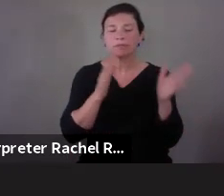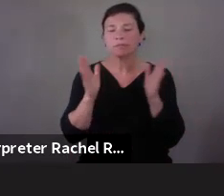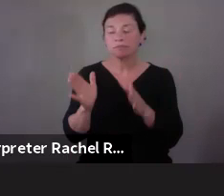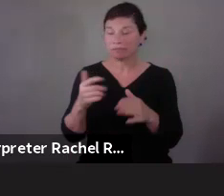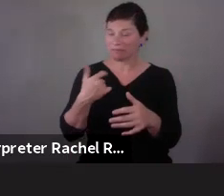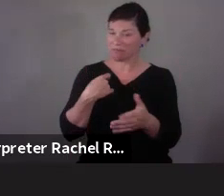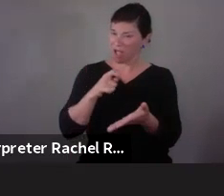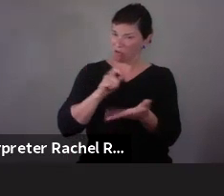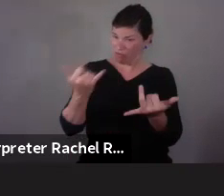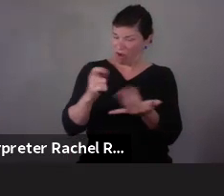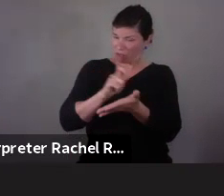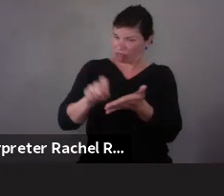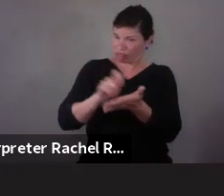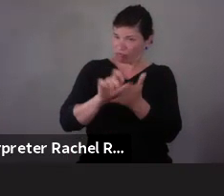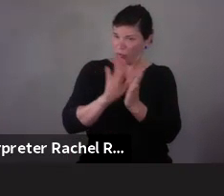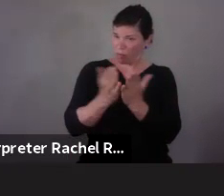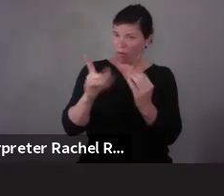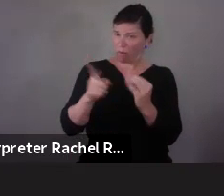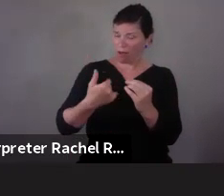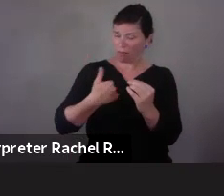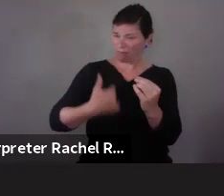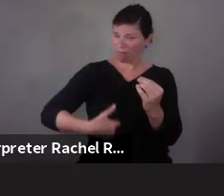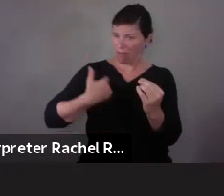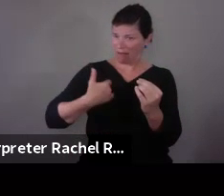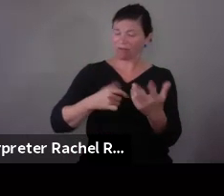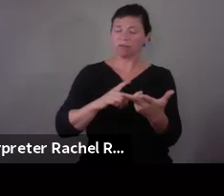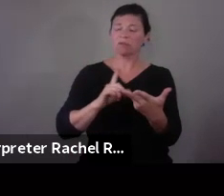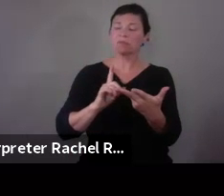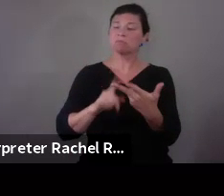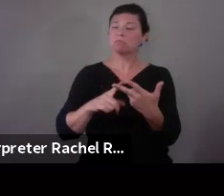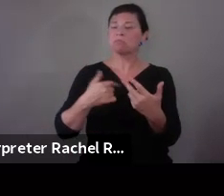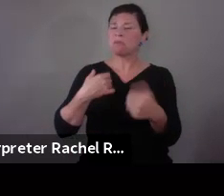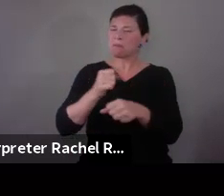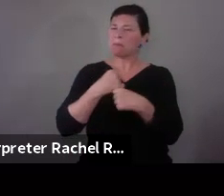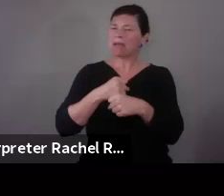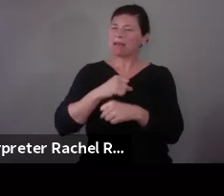my life, and I'm making an album.